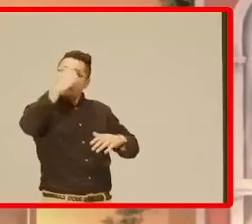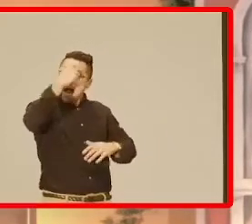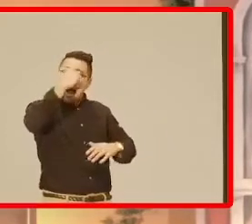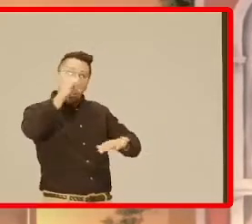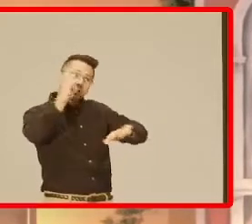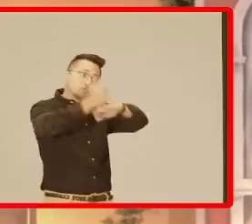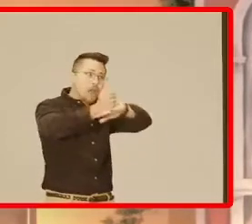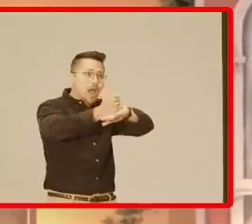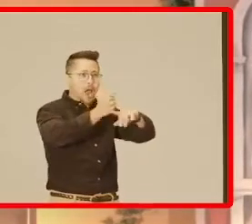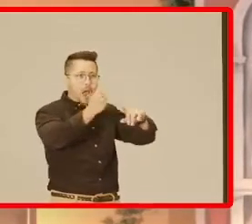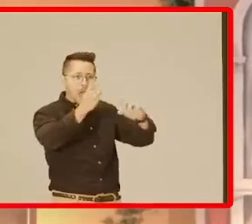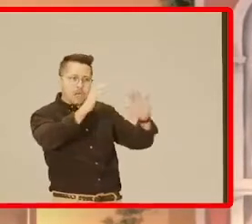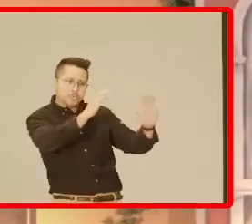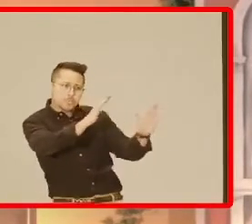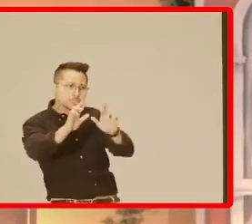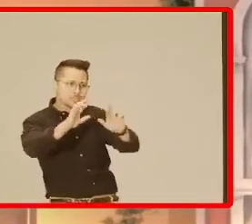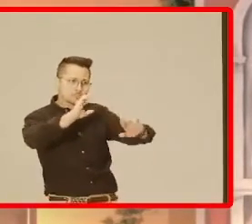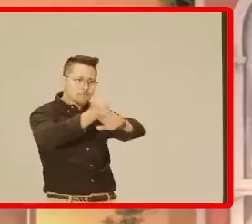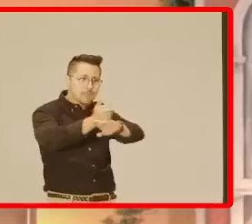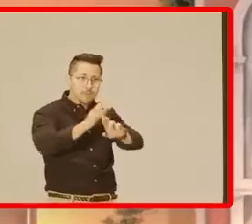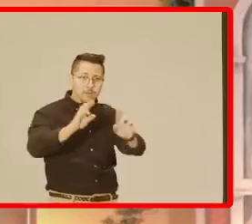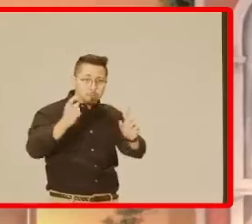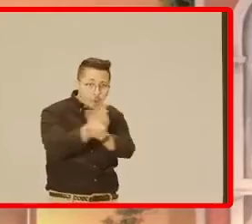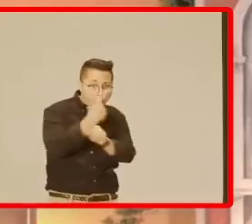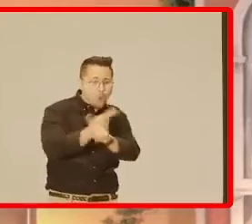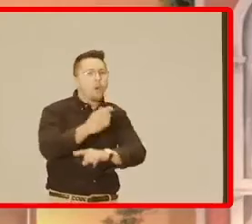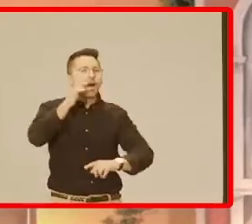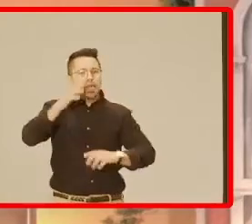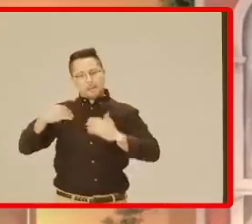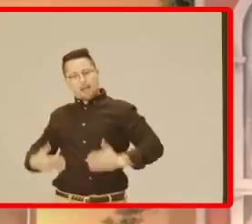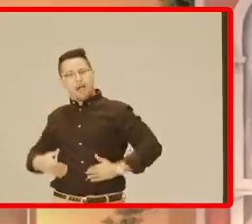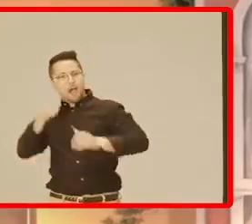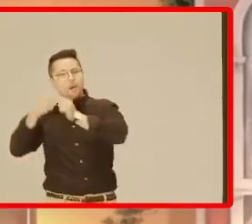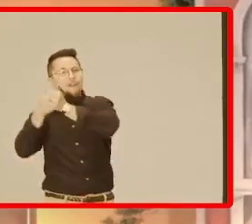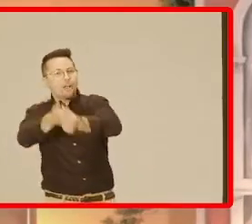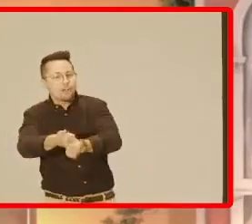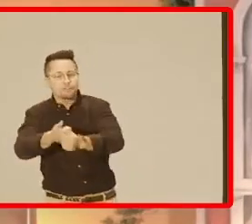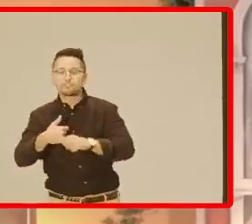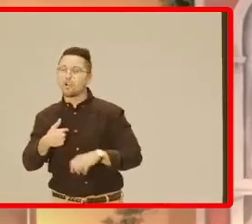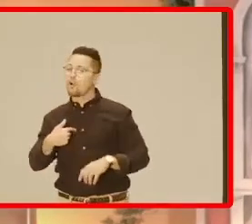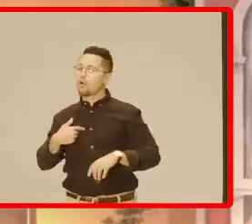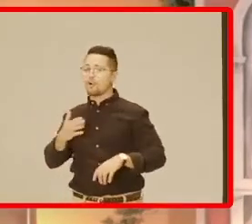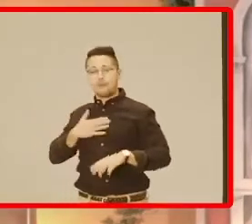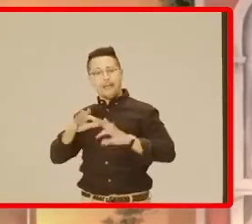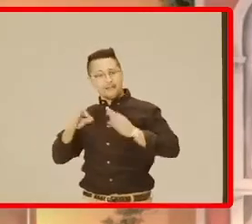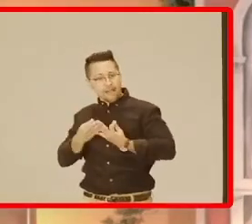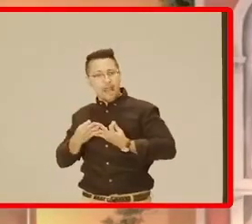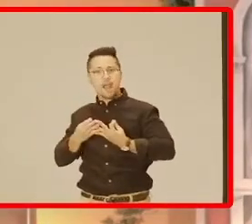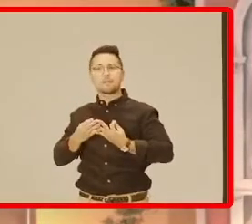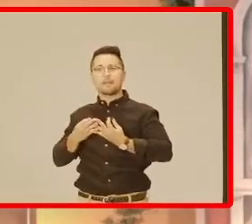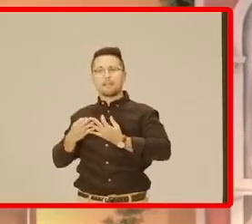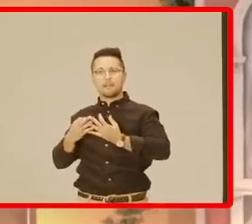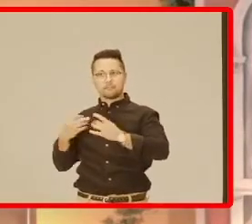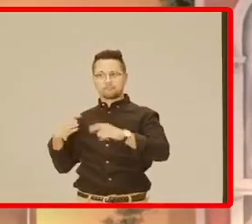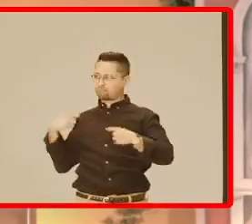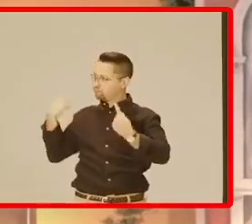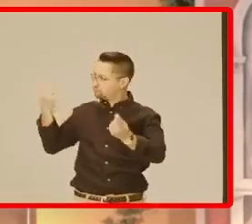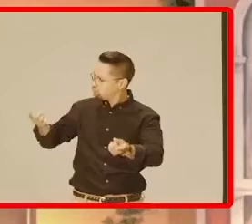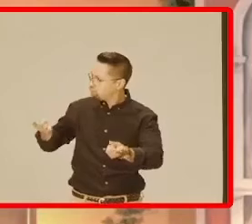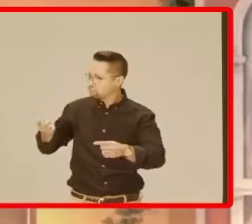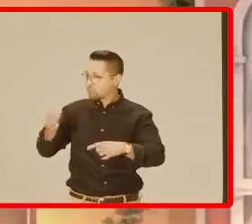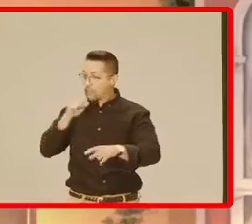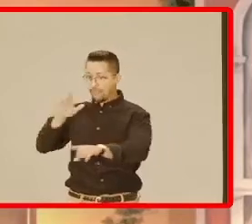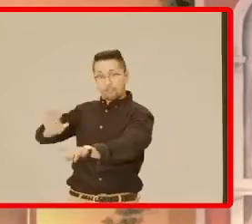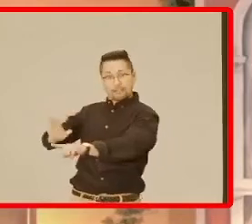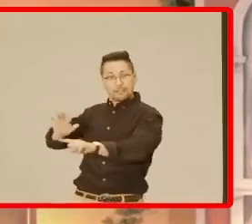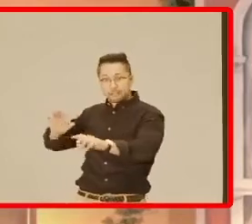follow. And so this entire habit, the journey that Patty, Chris, and I have been on for the last few years and literally for his whole life is